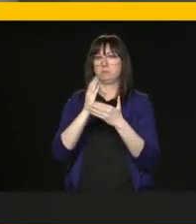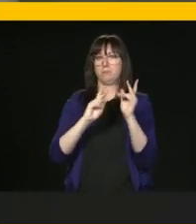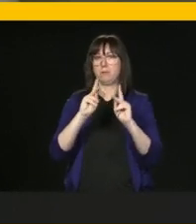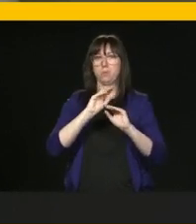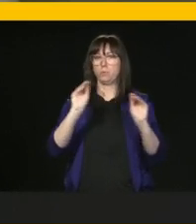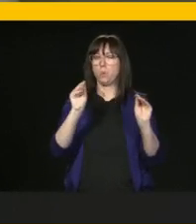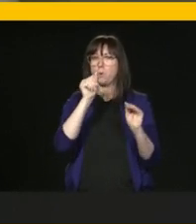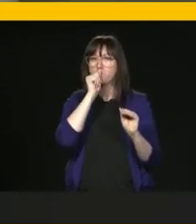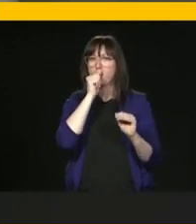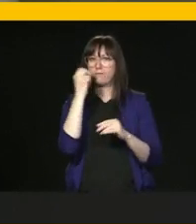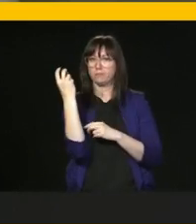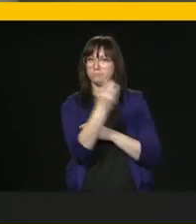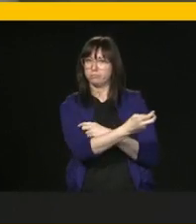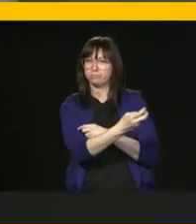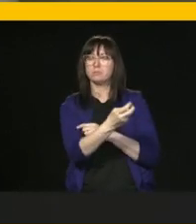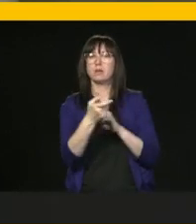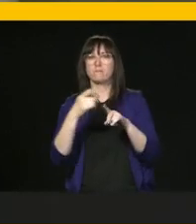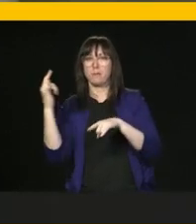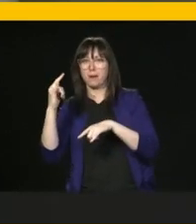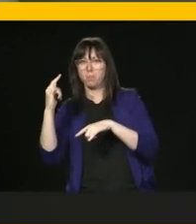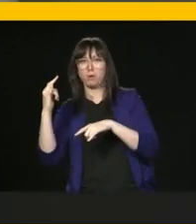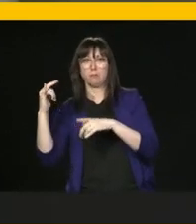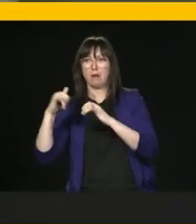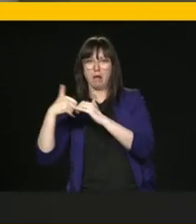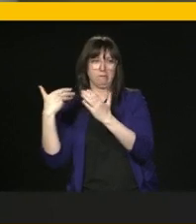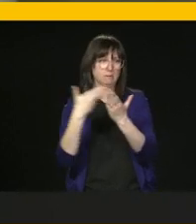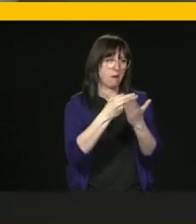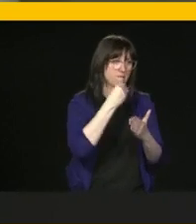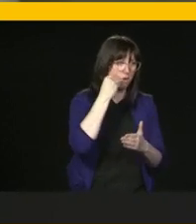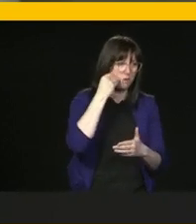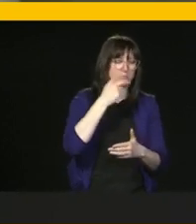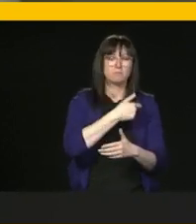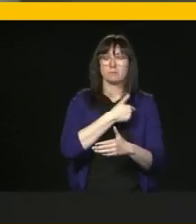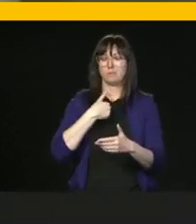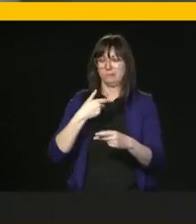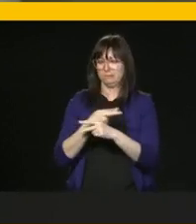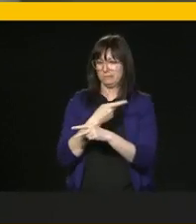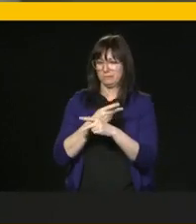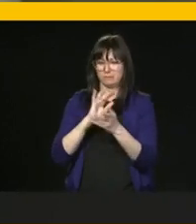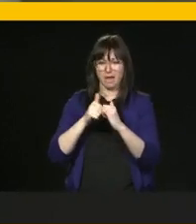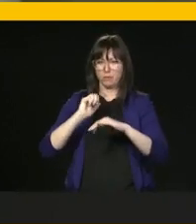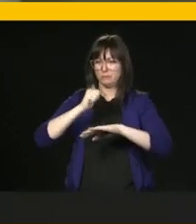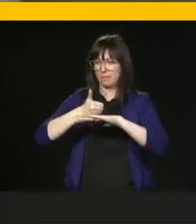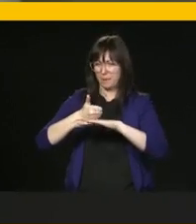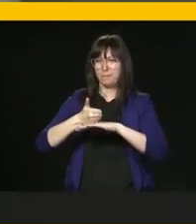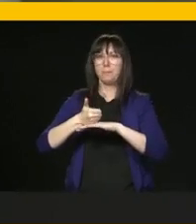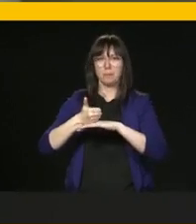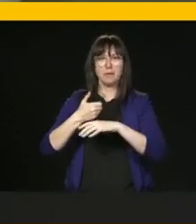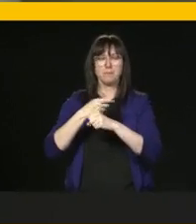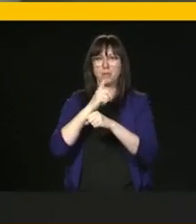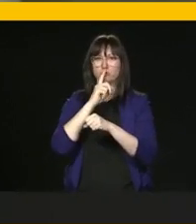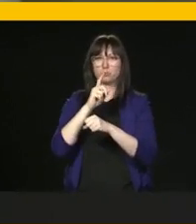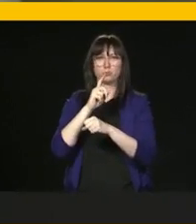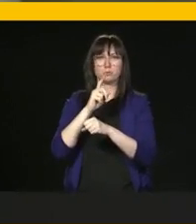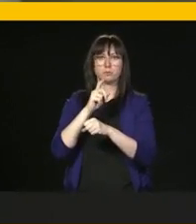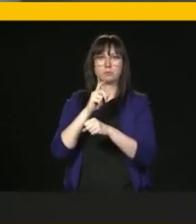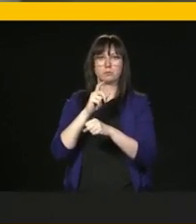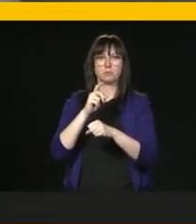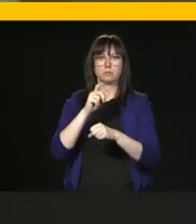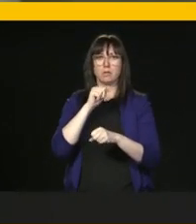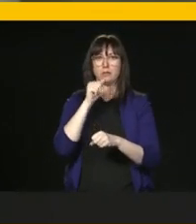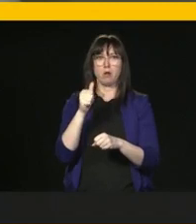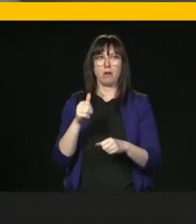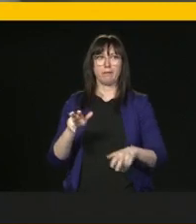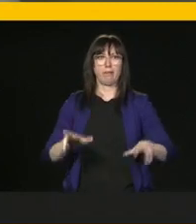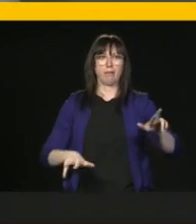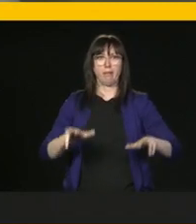returning. And so we're looking at measures that we can put into place to make sure that they are not unwittingly coming into close contact with other people